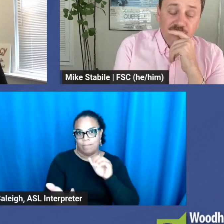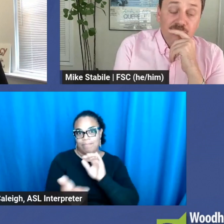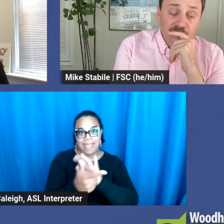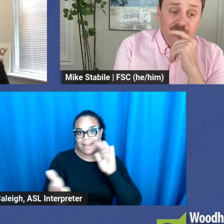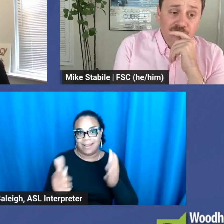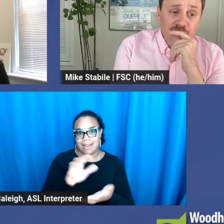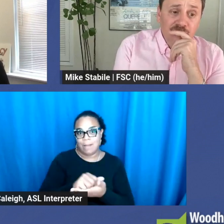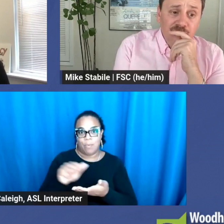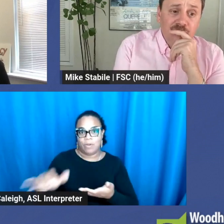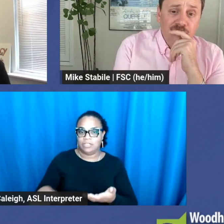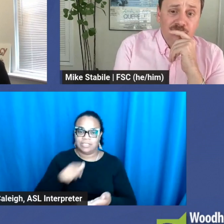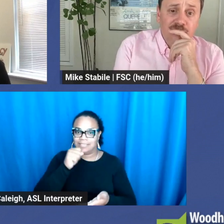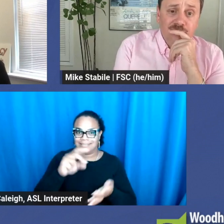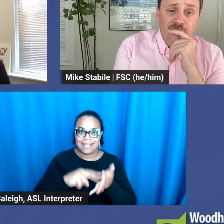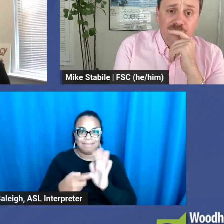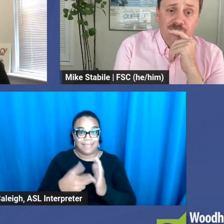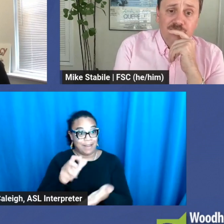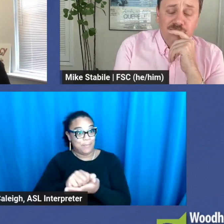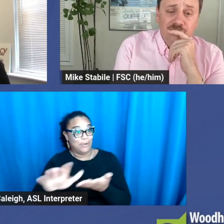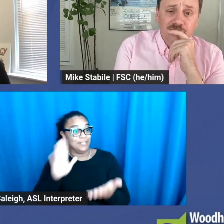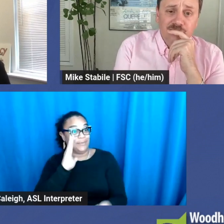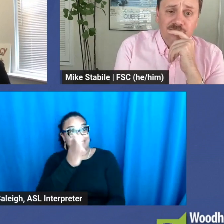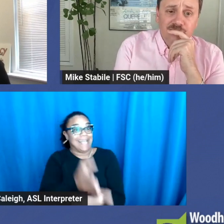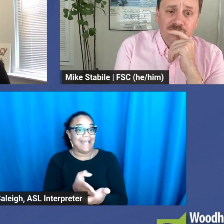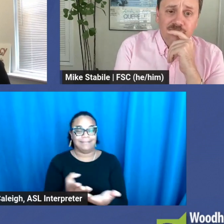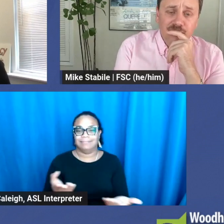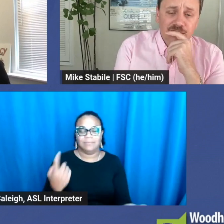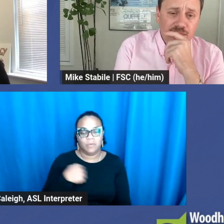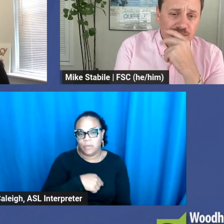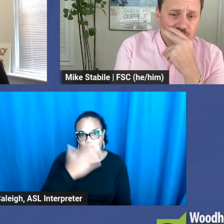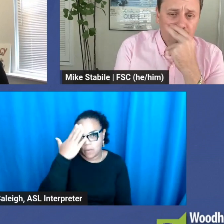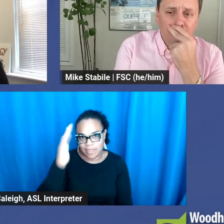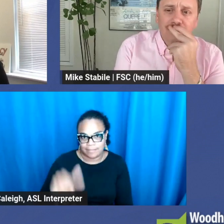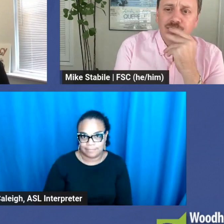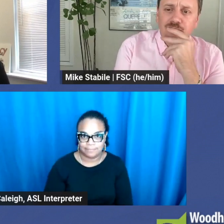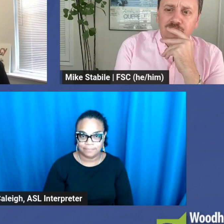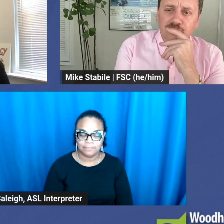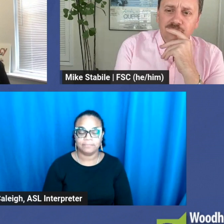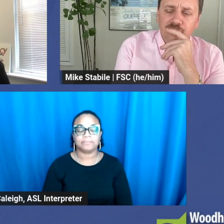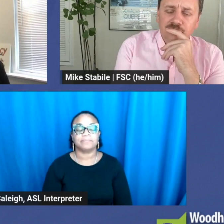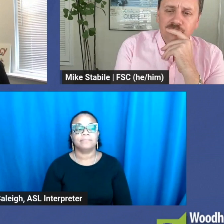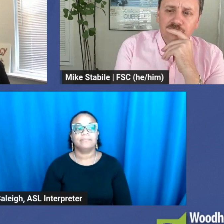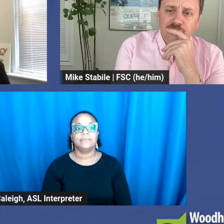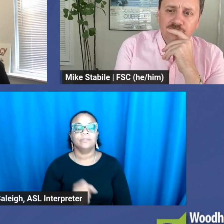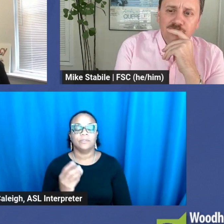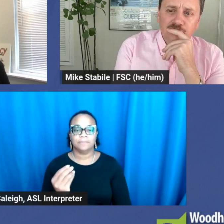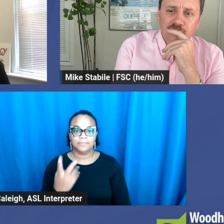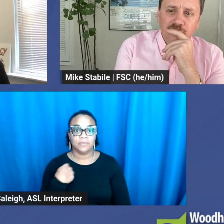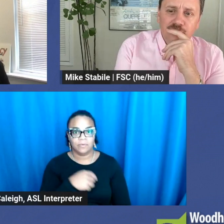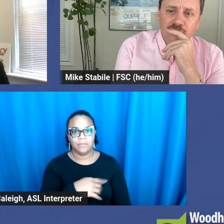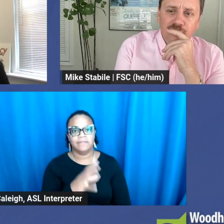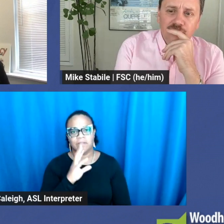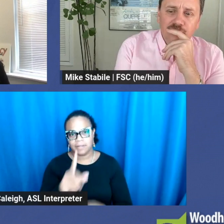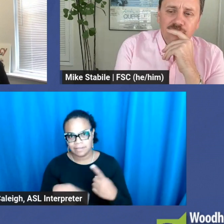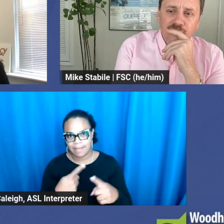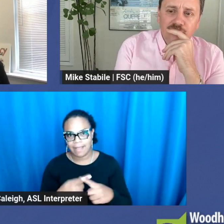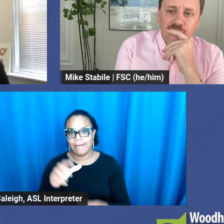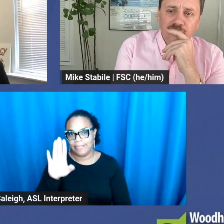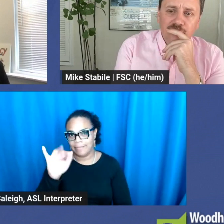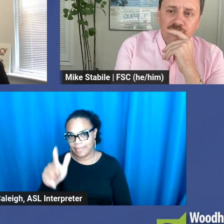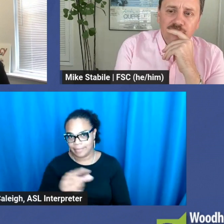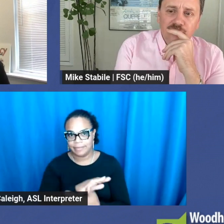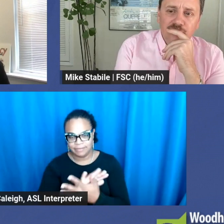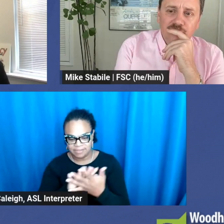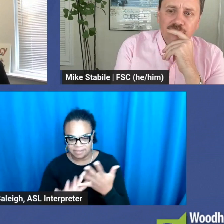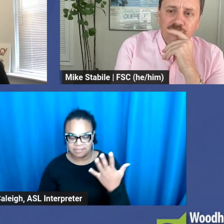be abortions anymore, right? So, all this being said, we've talked a lot about the bills that are out there